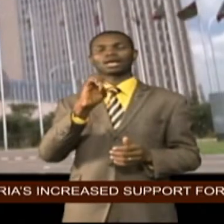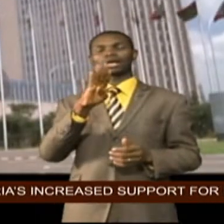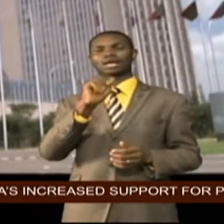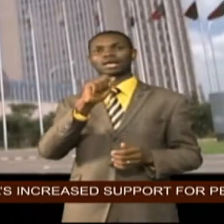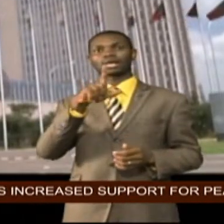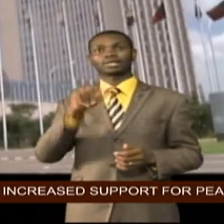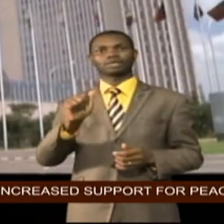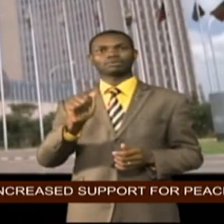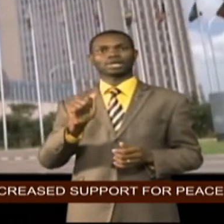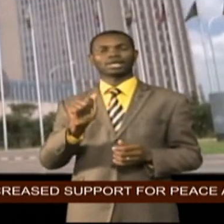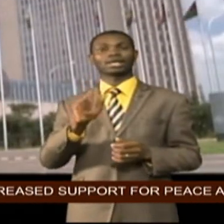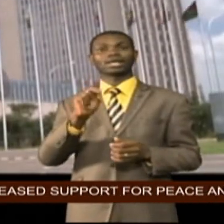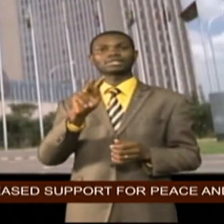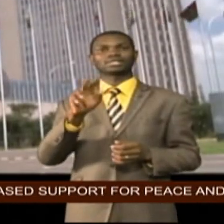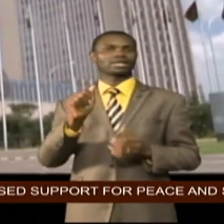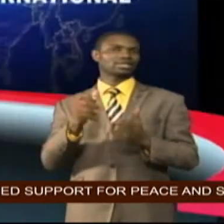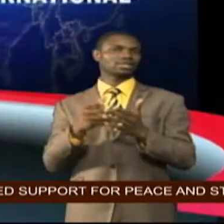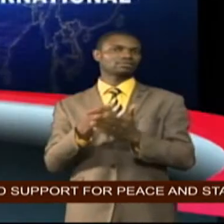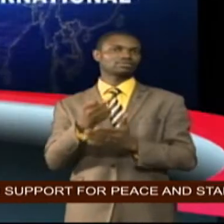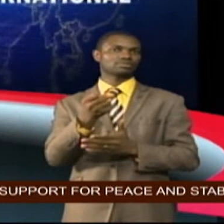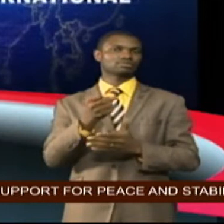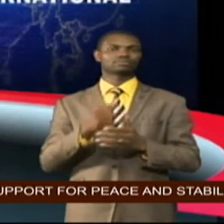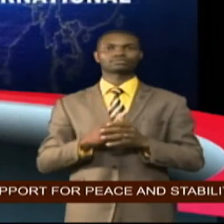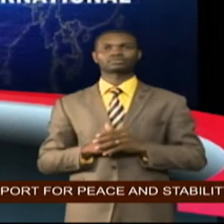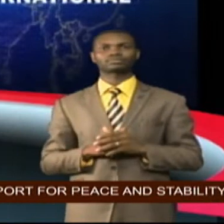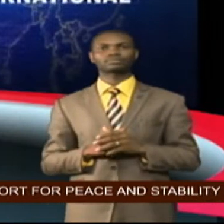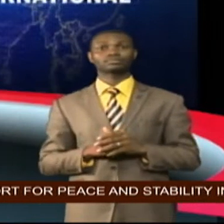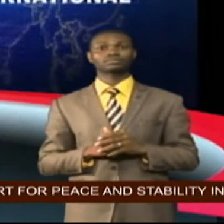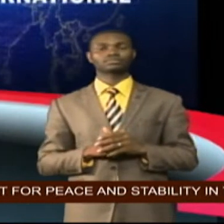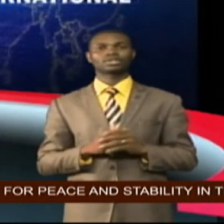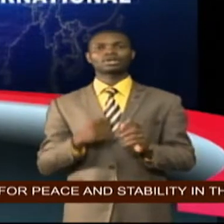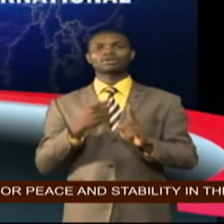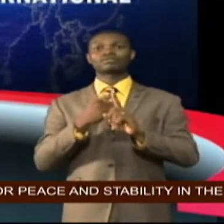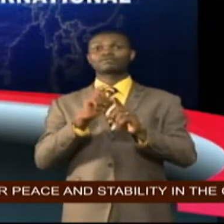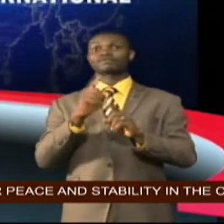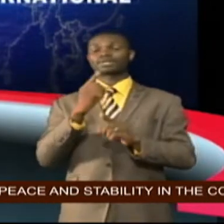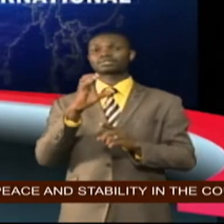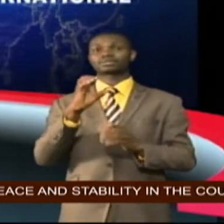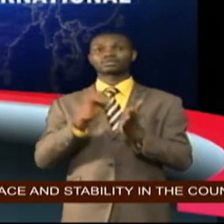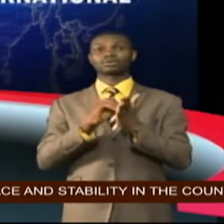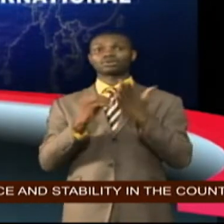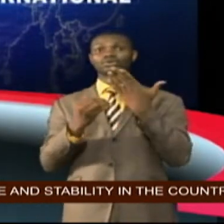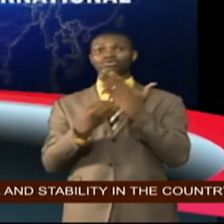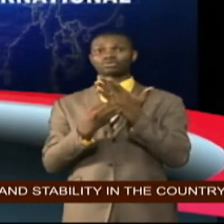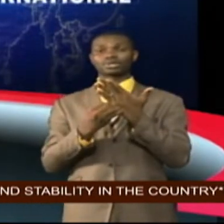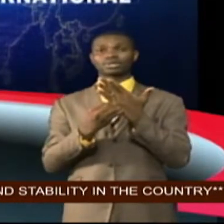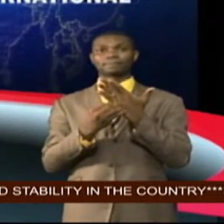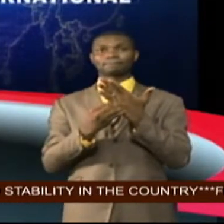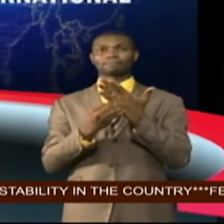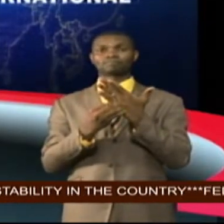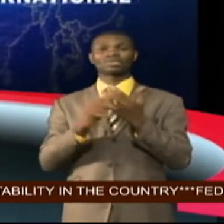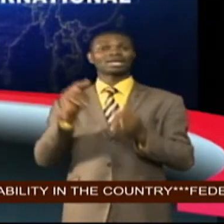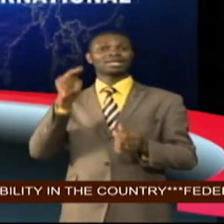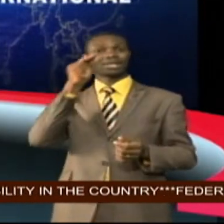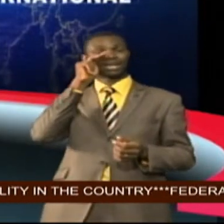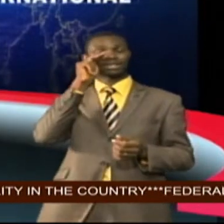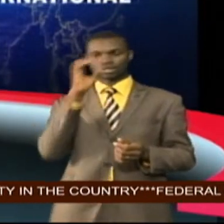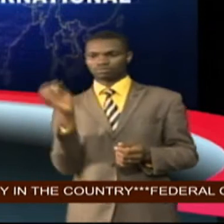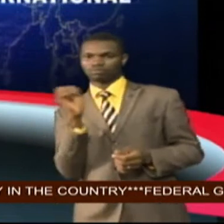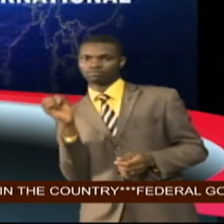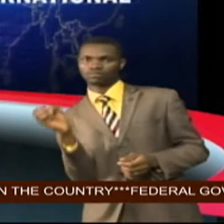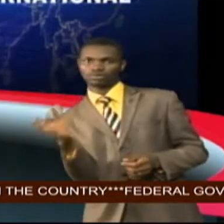Brooksland Sunday, NTA News. From 1st of October this year, a Nigerian lottery game will hit the